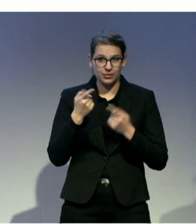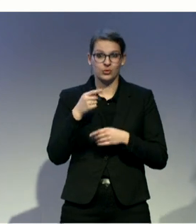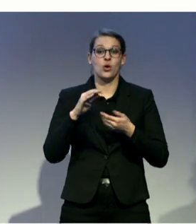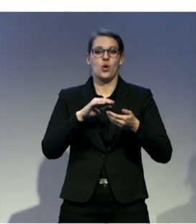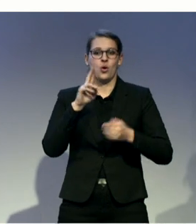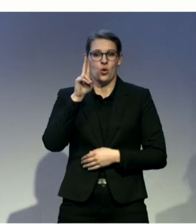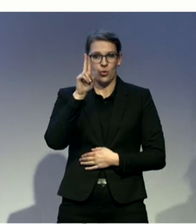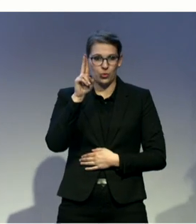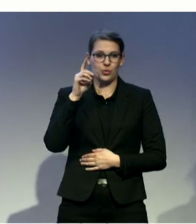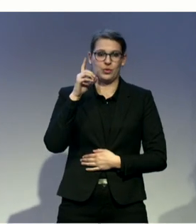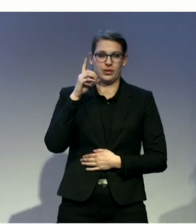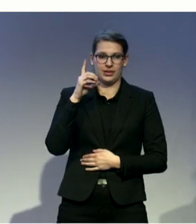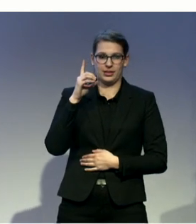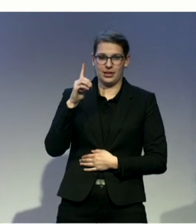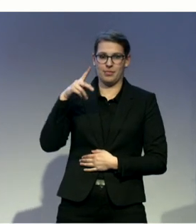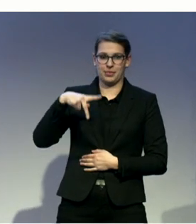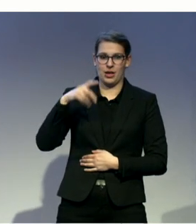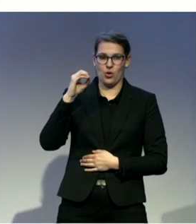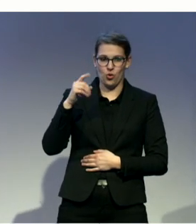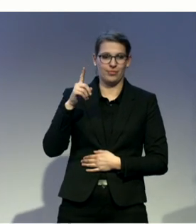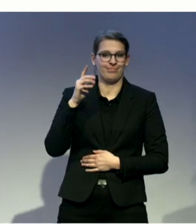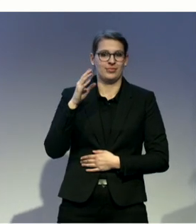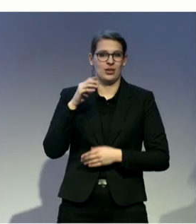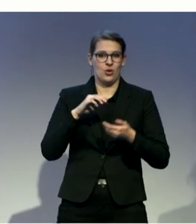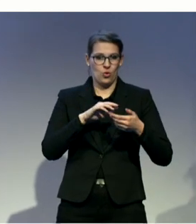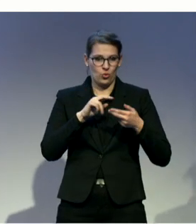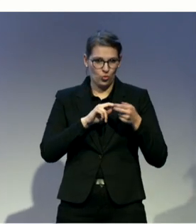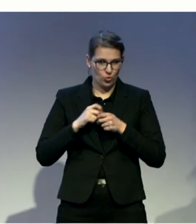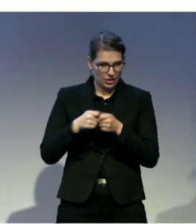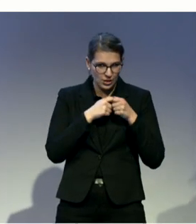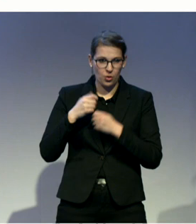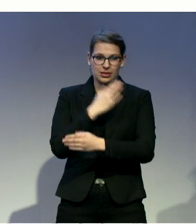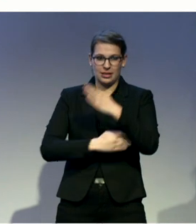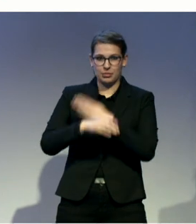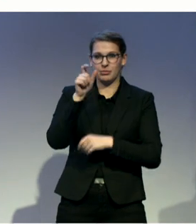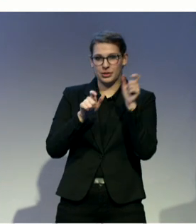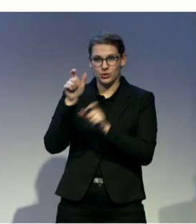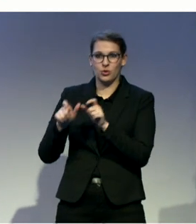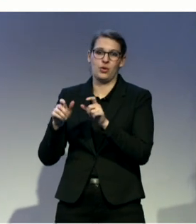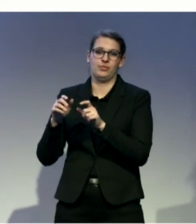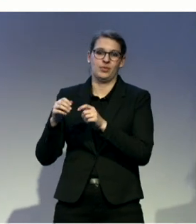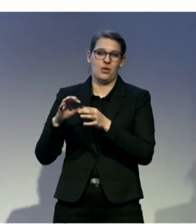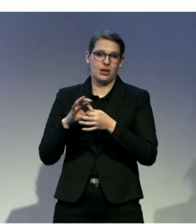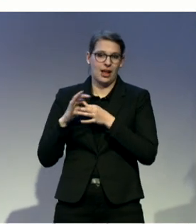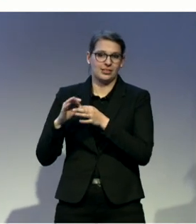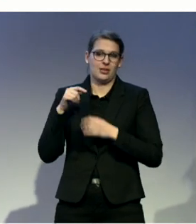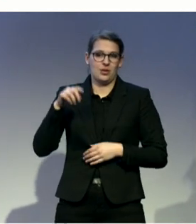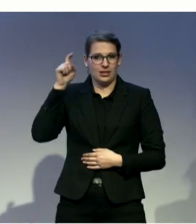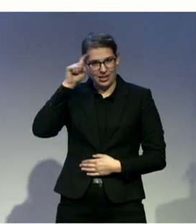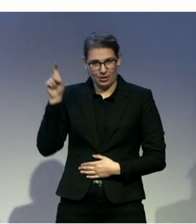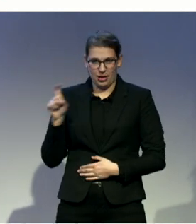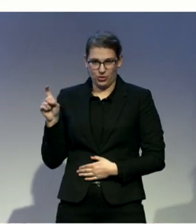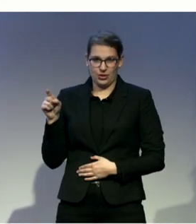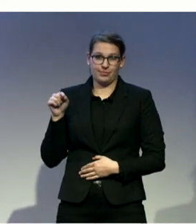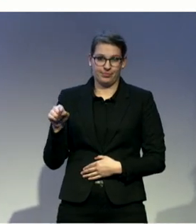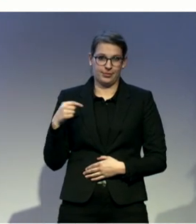İlk öncə təşkilatımız haqqında qısa məlumat vermək istərdim. First of all, I would like to give an information